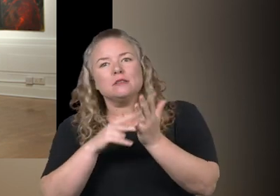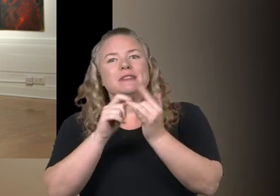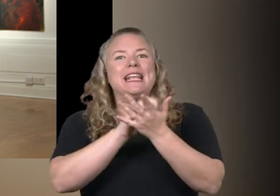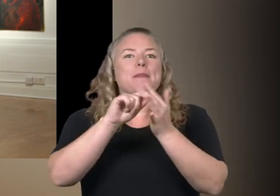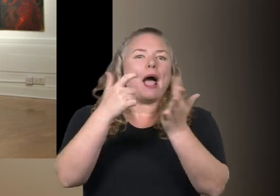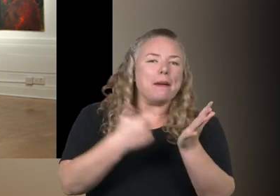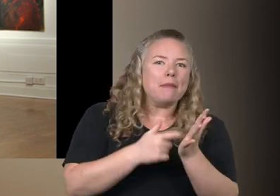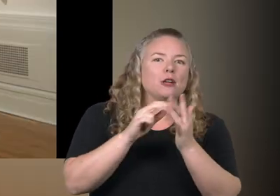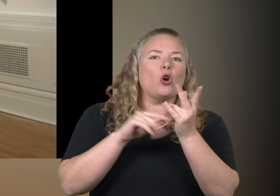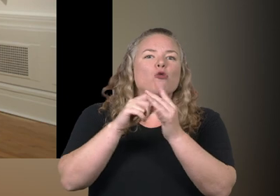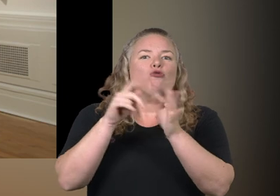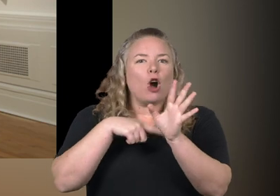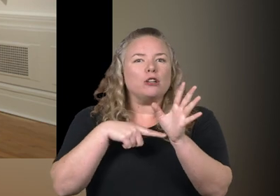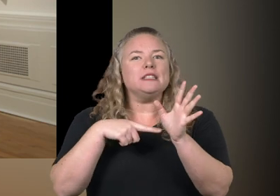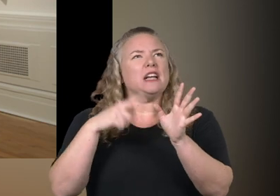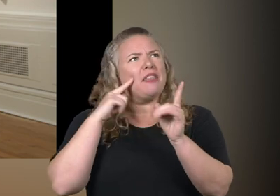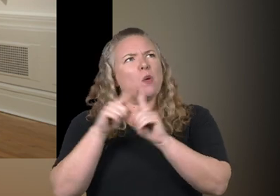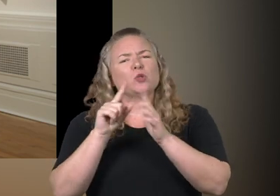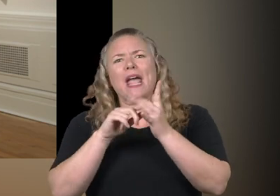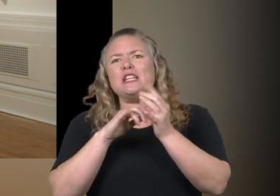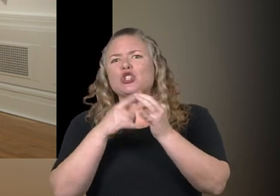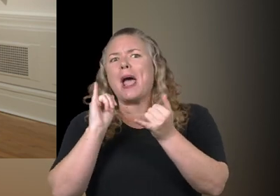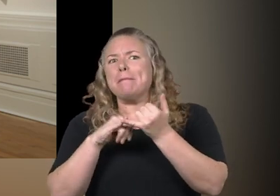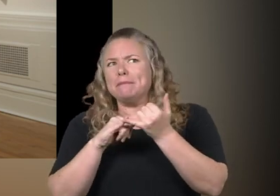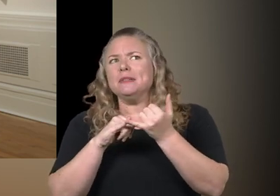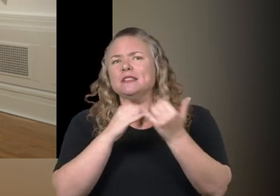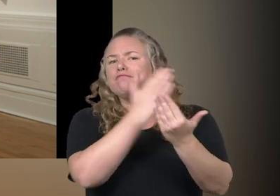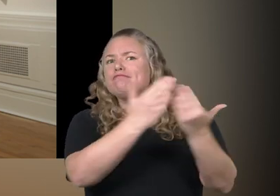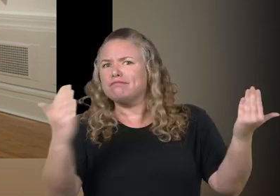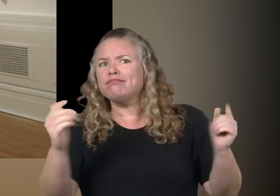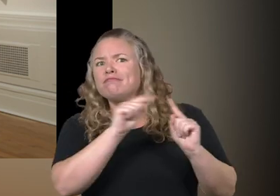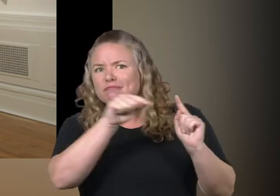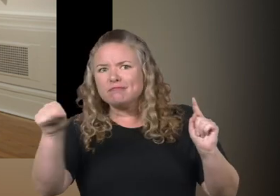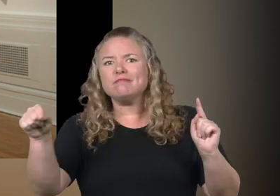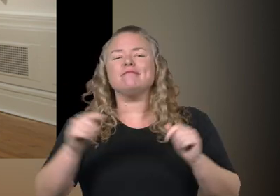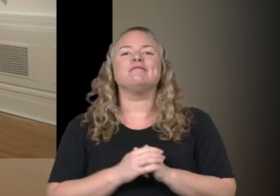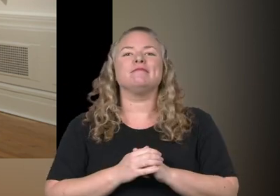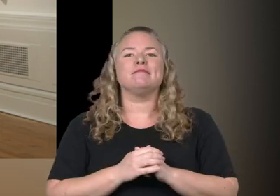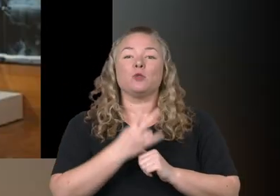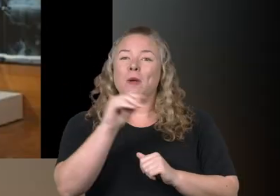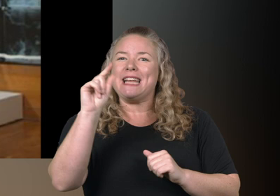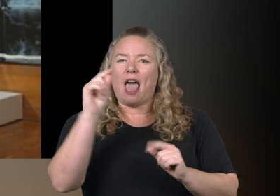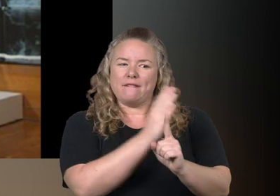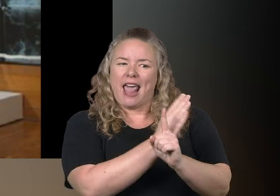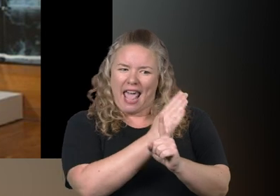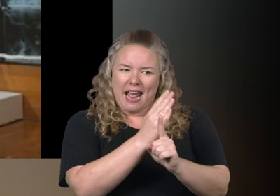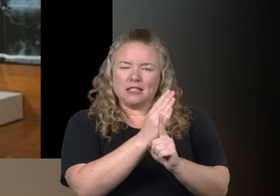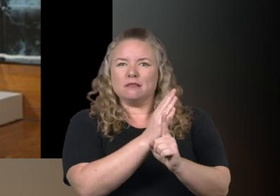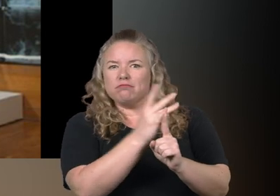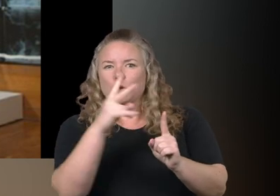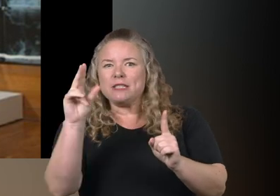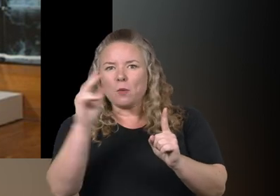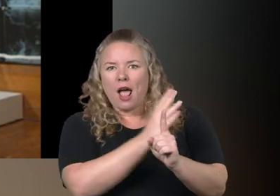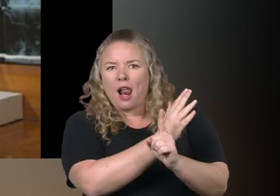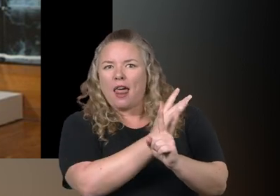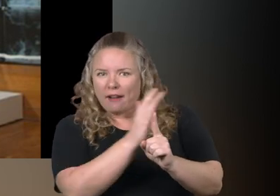Rodney. I think Eddie Chambers was in that show as well. Around the end of 2011 into 2012, there were things going